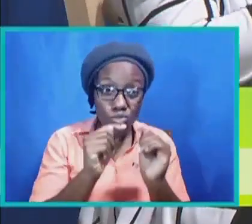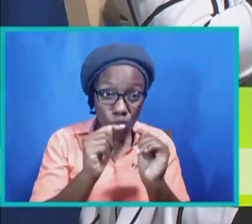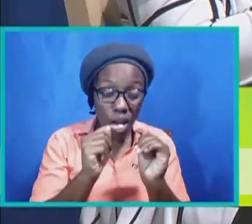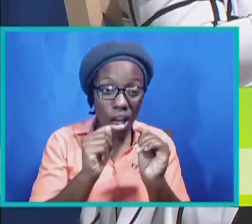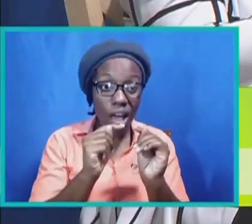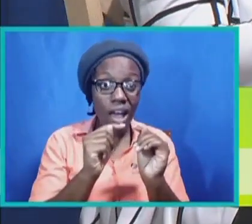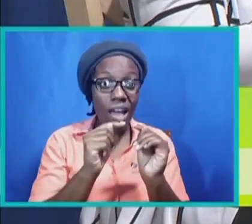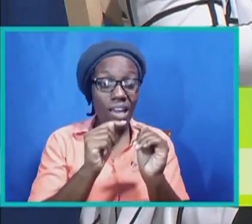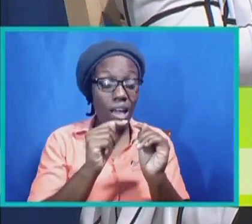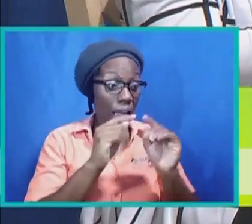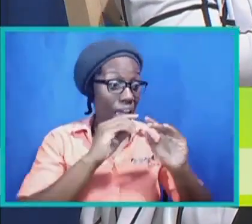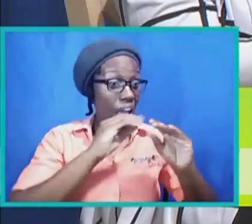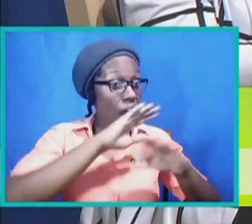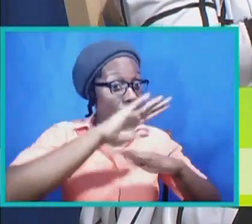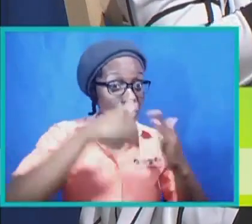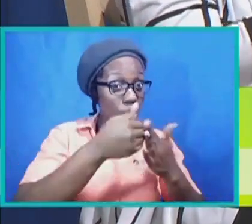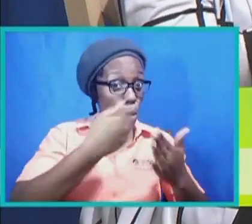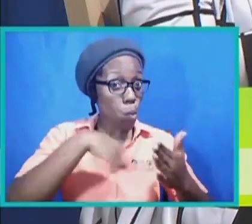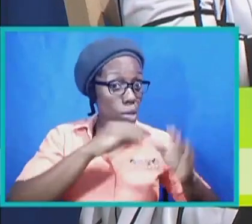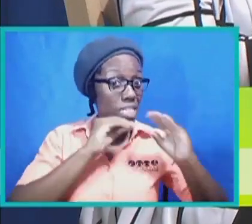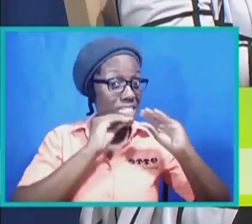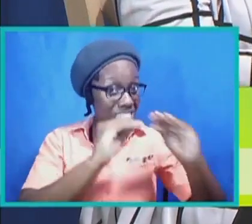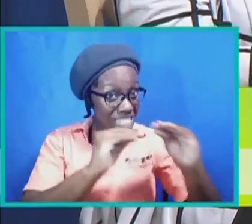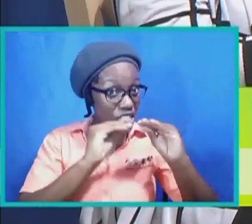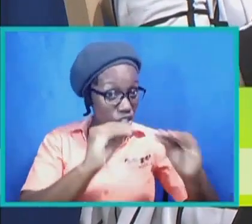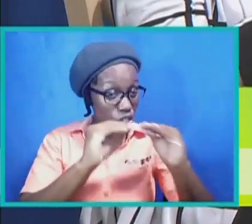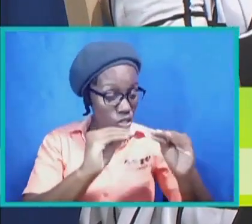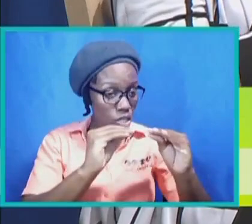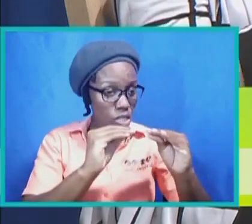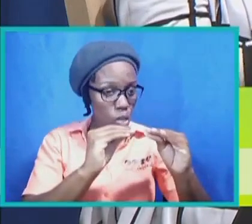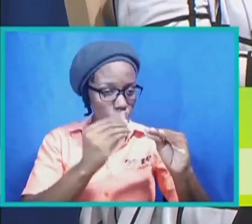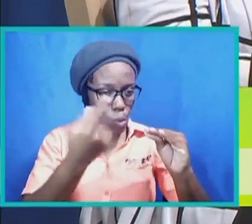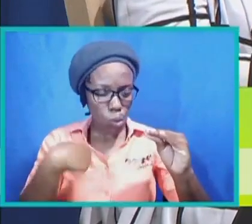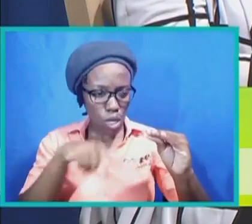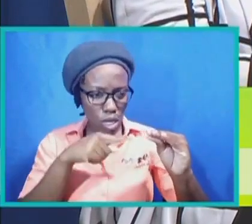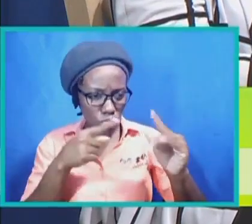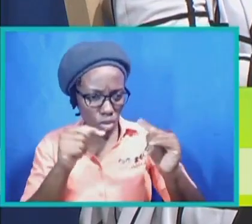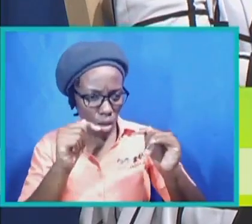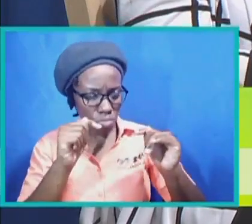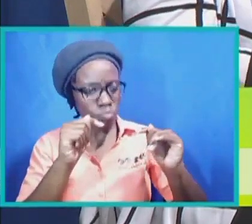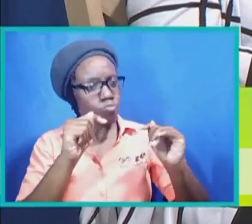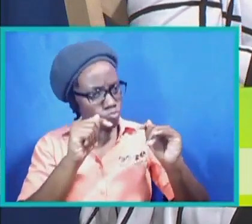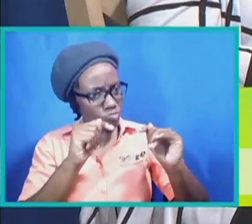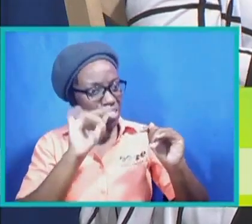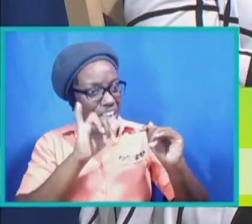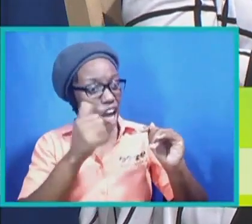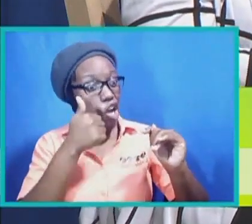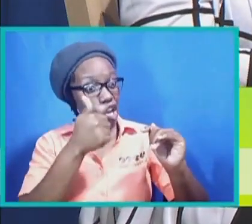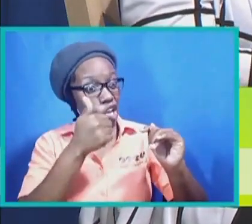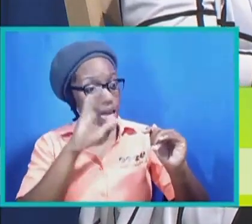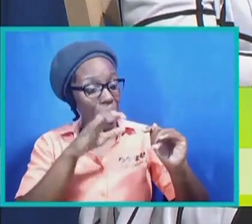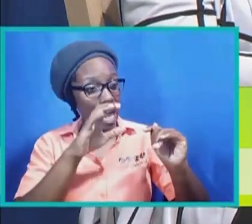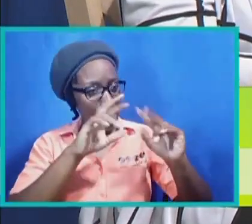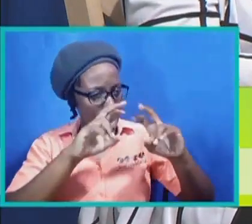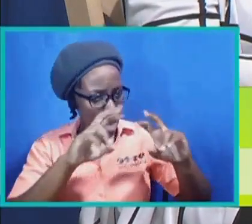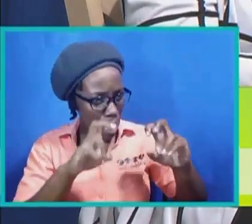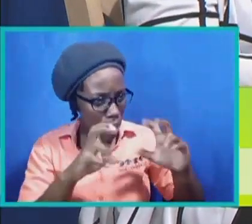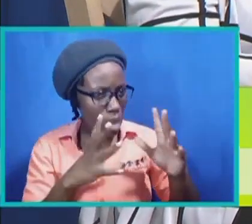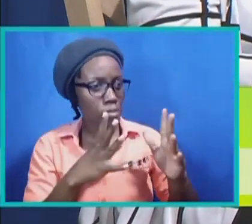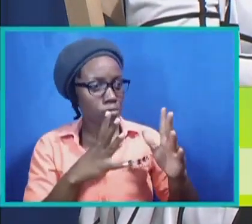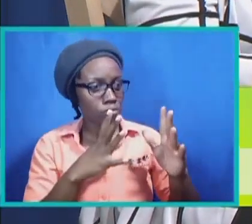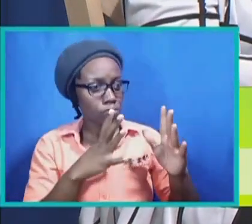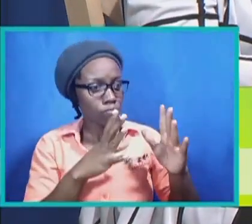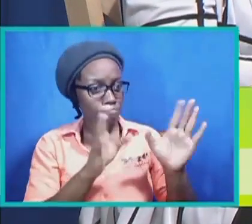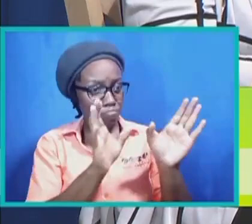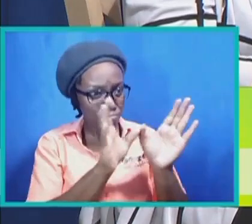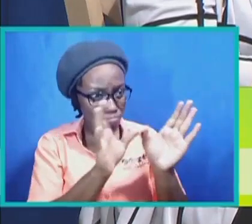teach examinable, certifiable, our students learn anything that is not in that frame is